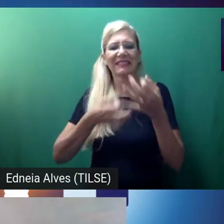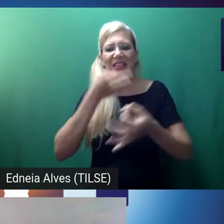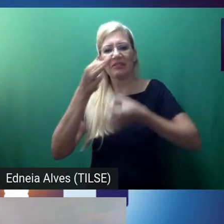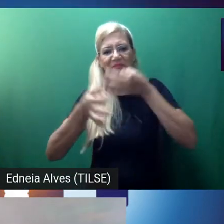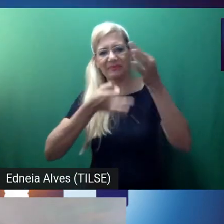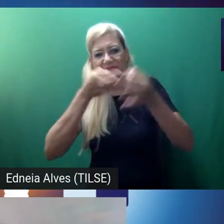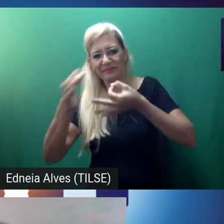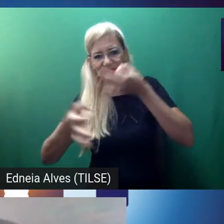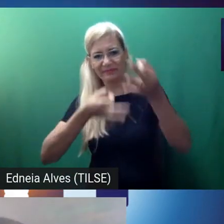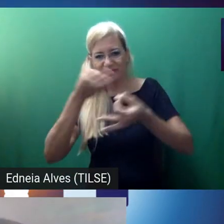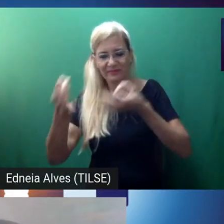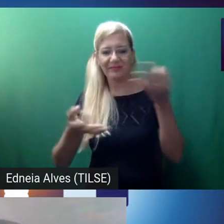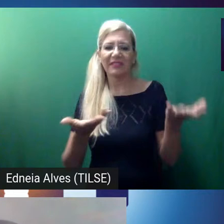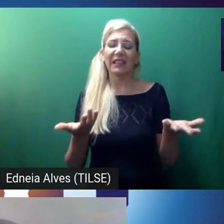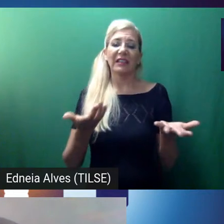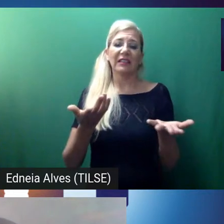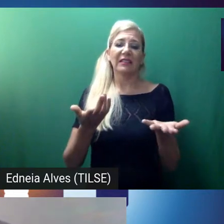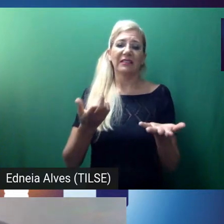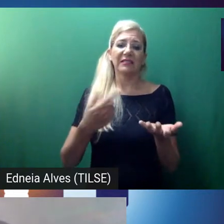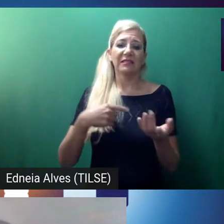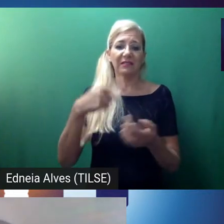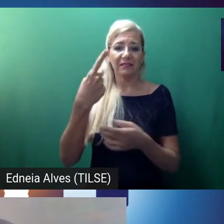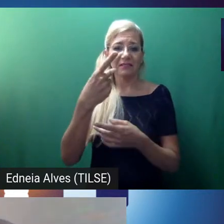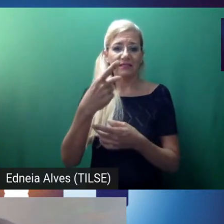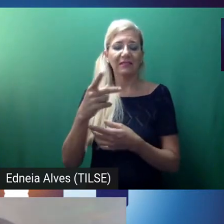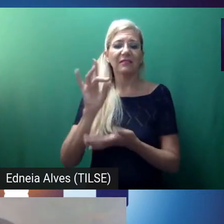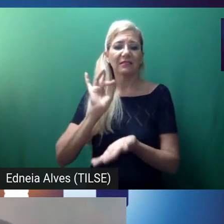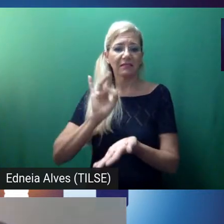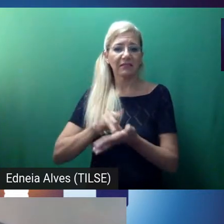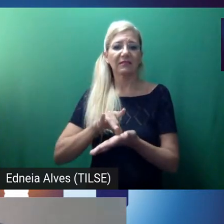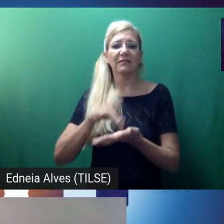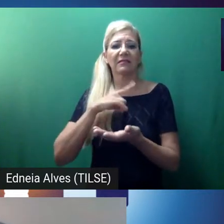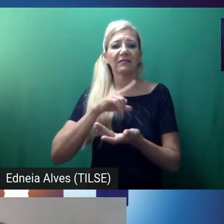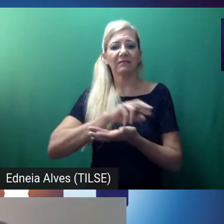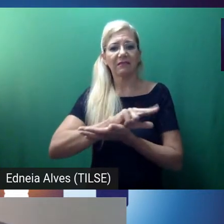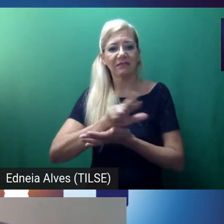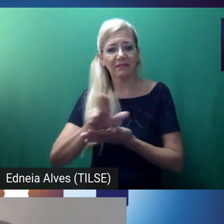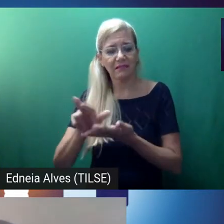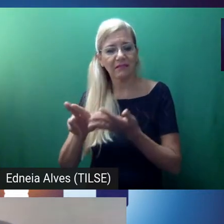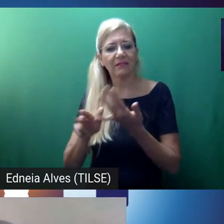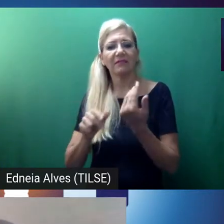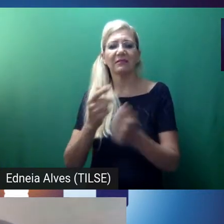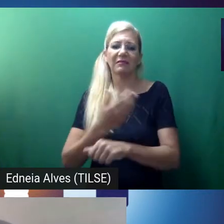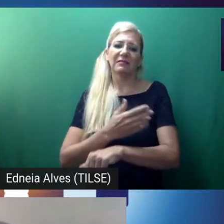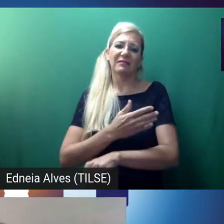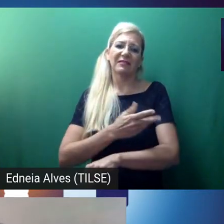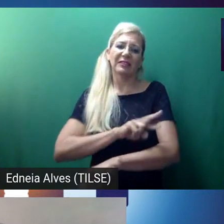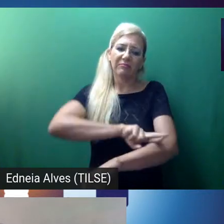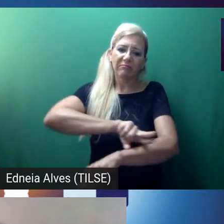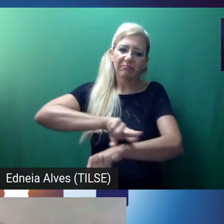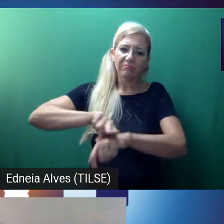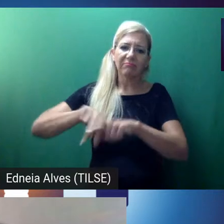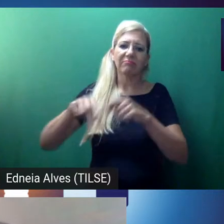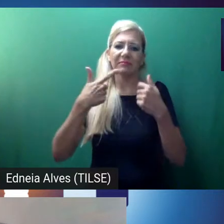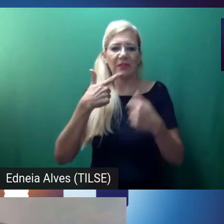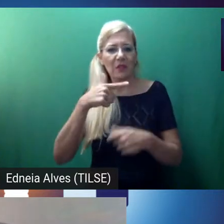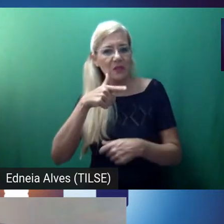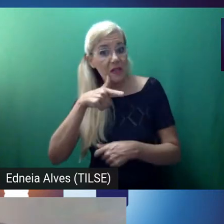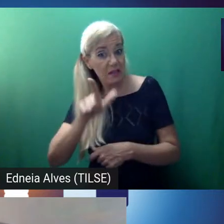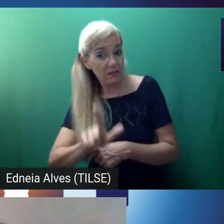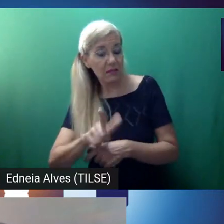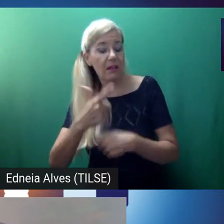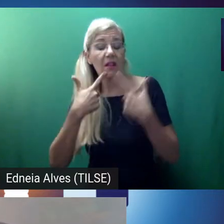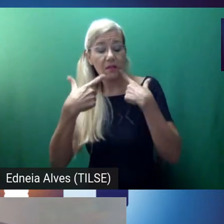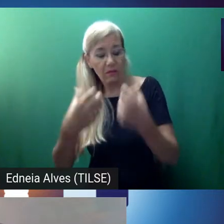were, definitely you were right when you mentioned relations of power, racism, linguistic racism, as issues that should be